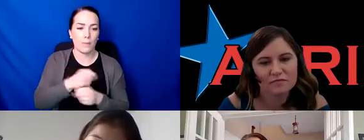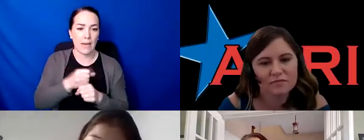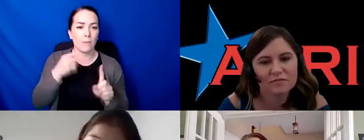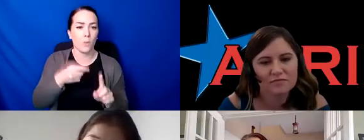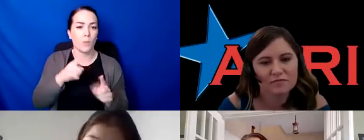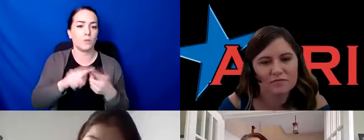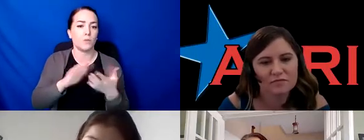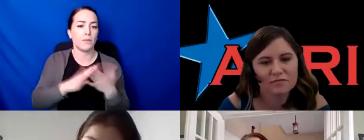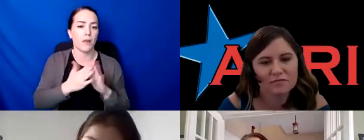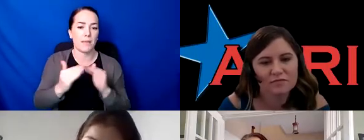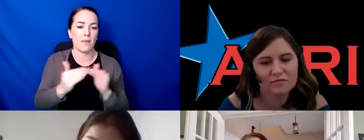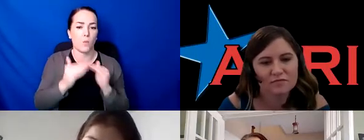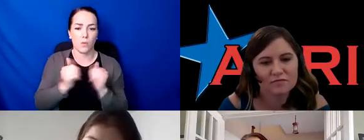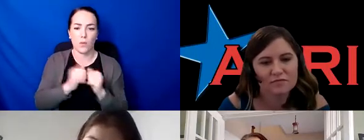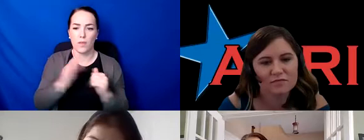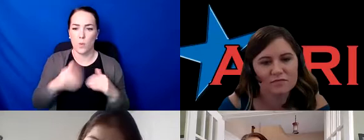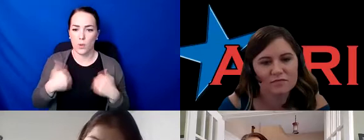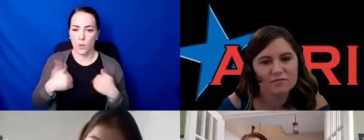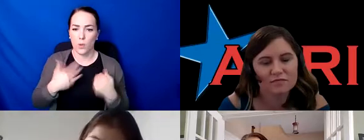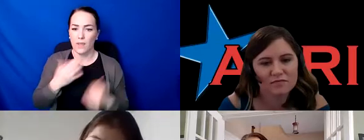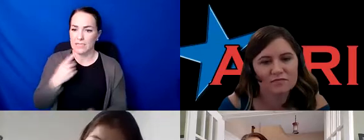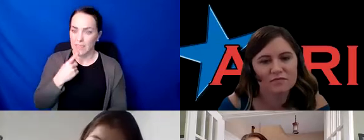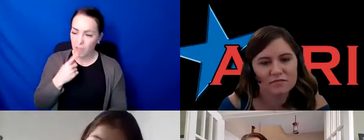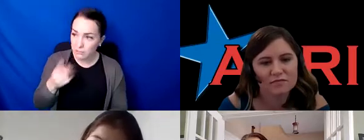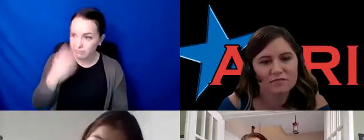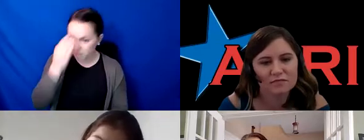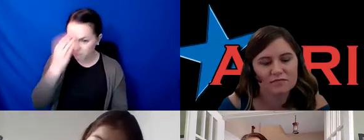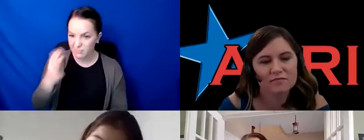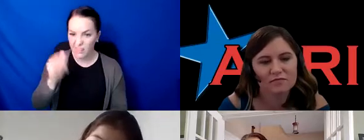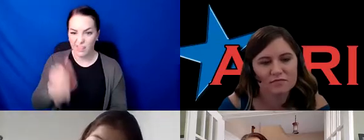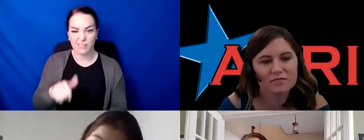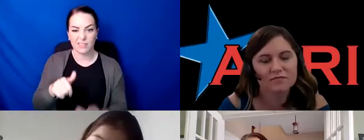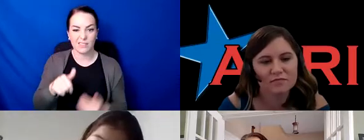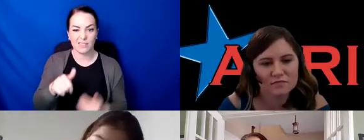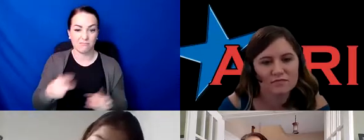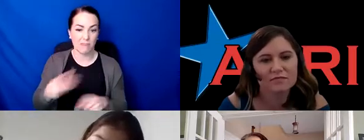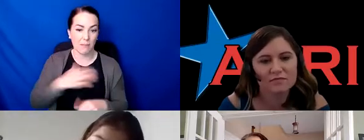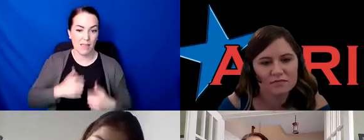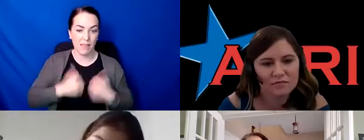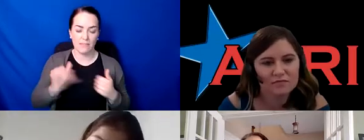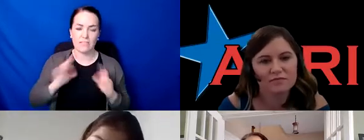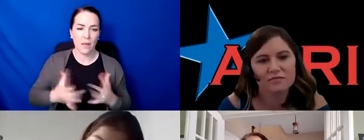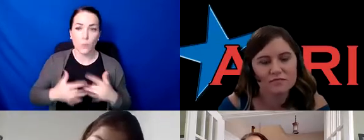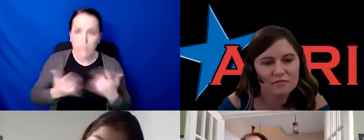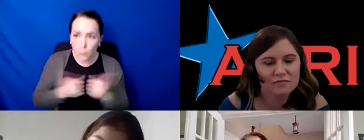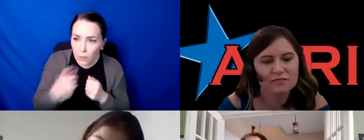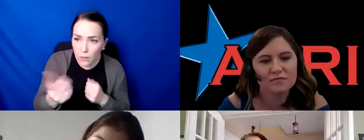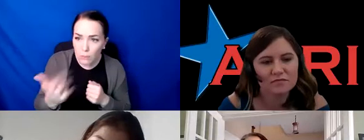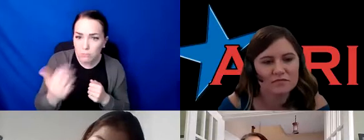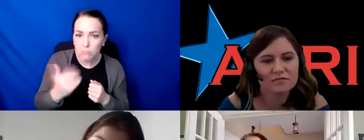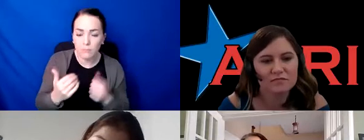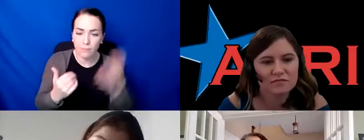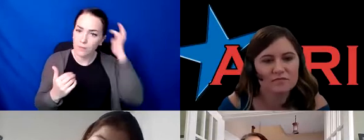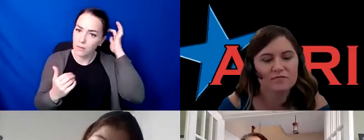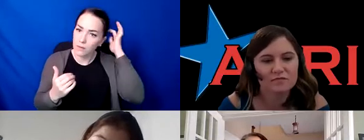equal level with your youth and say, you know, this is going on in my life. It's fine. What's up with you? You know, just very. And what do you